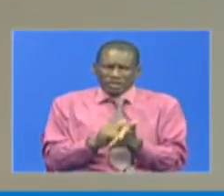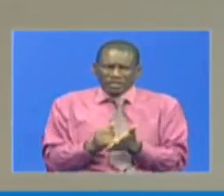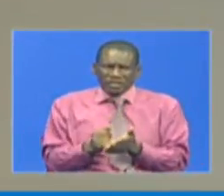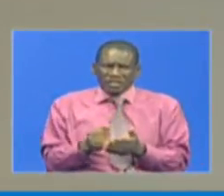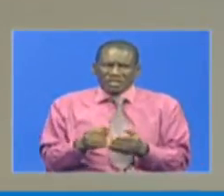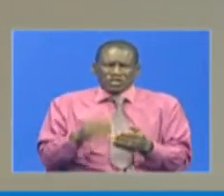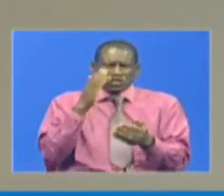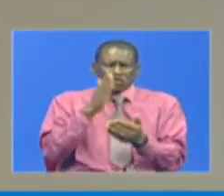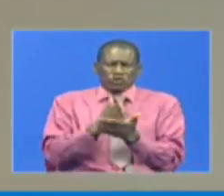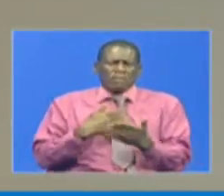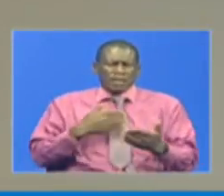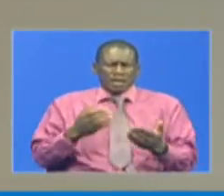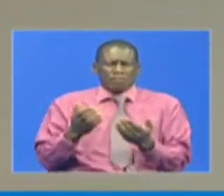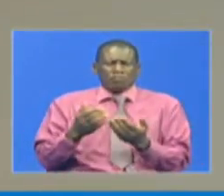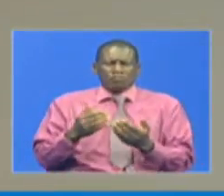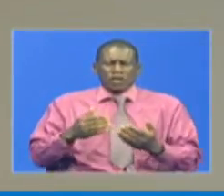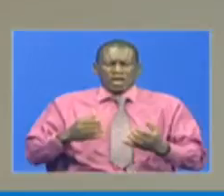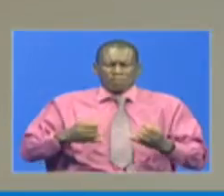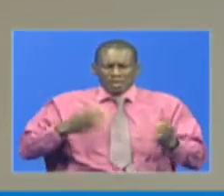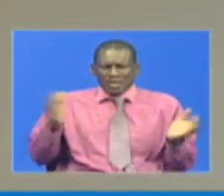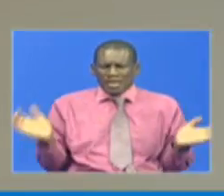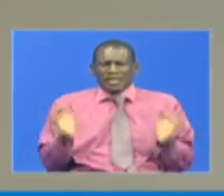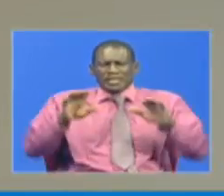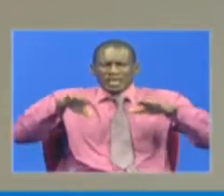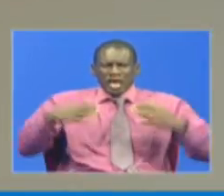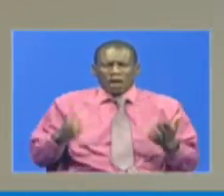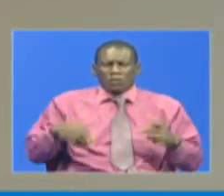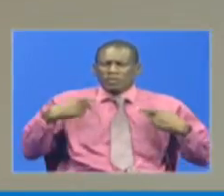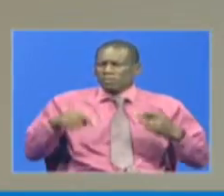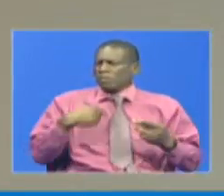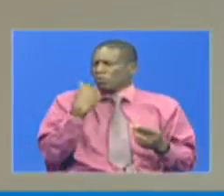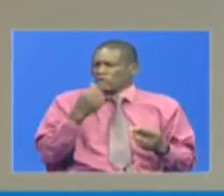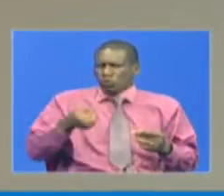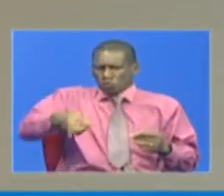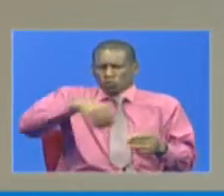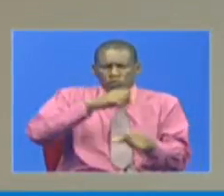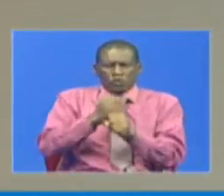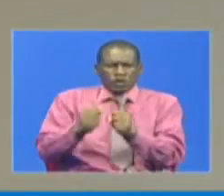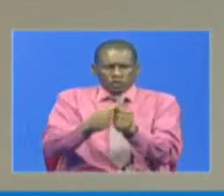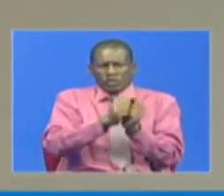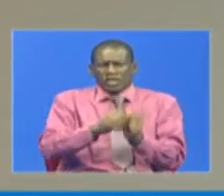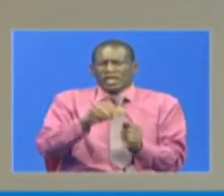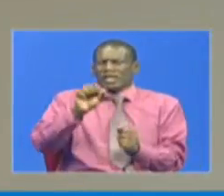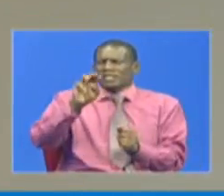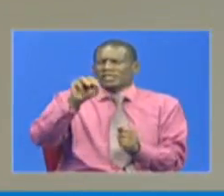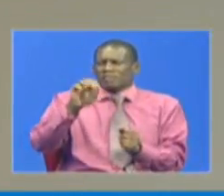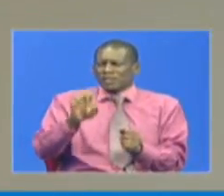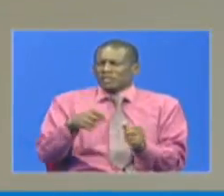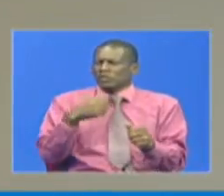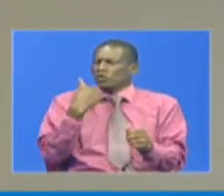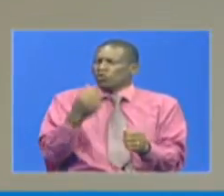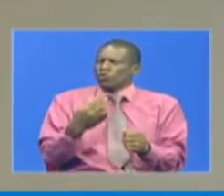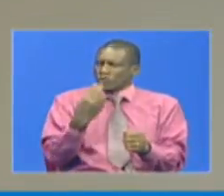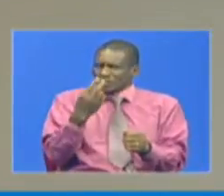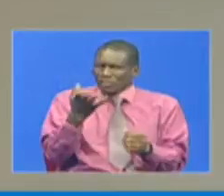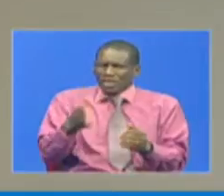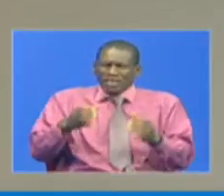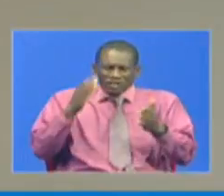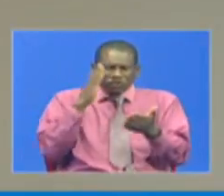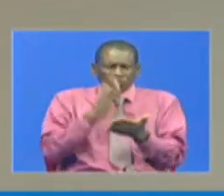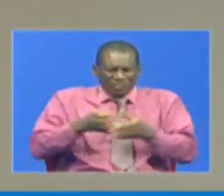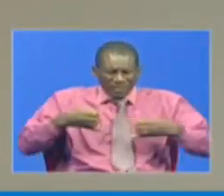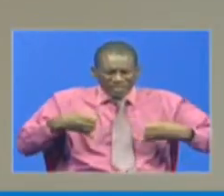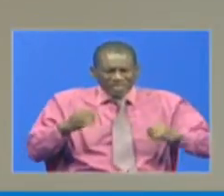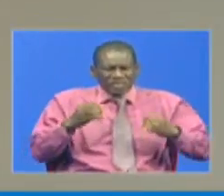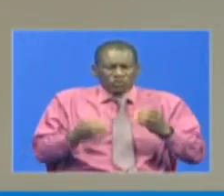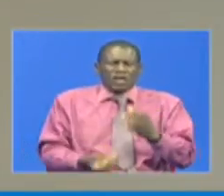really inspired how the people that we work with, the SMEs that we see, they're really trying to innovate. They're